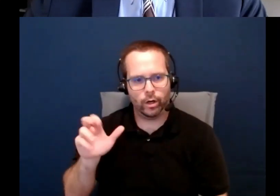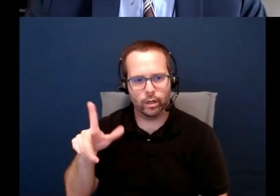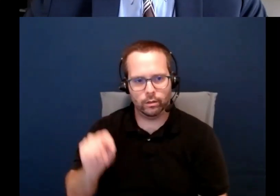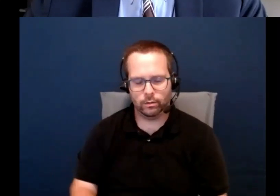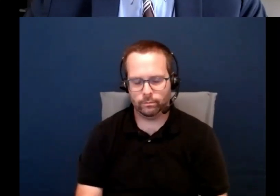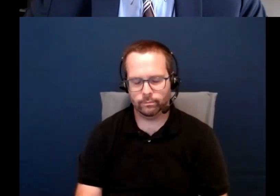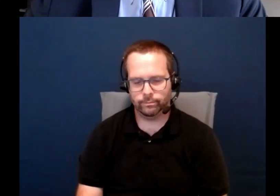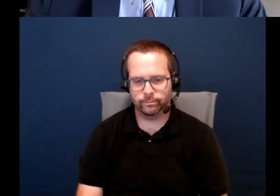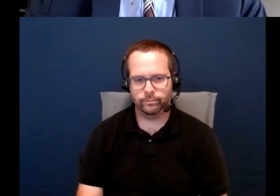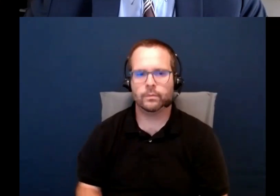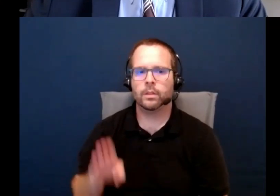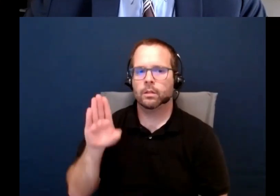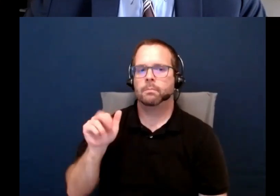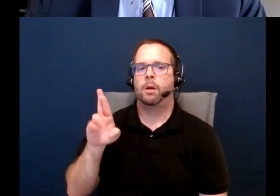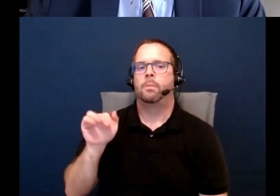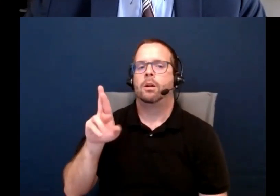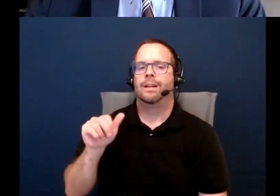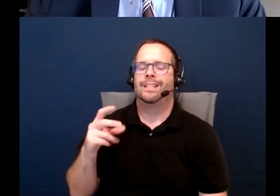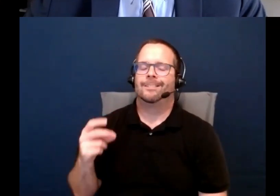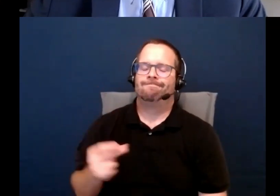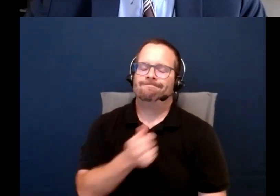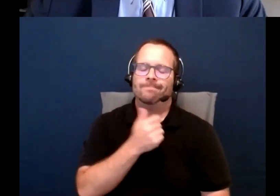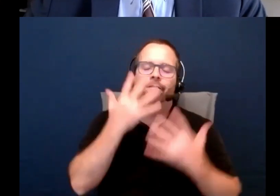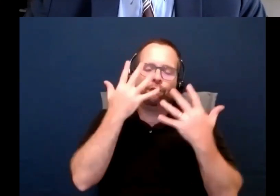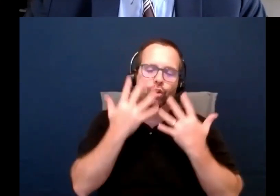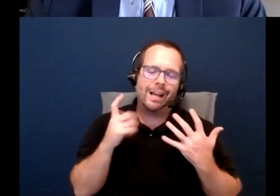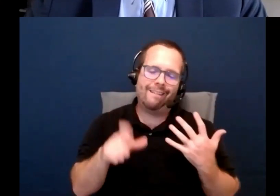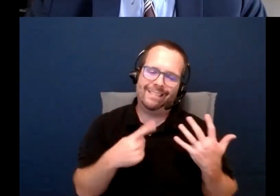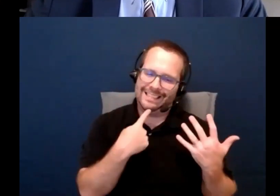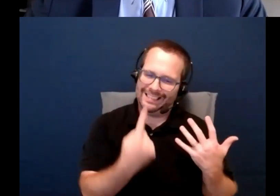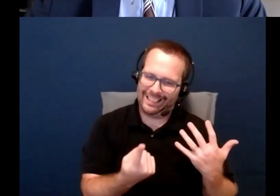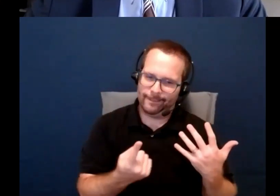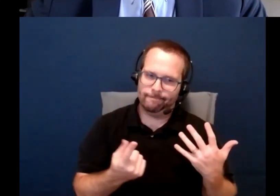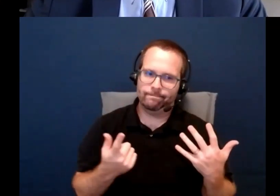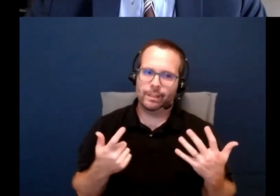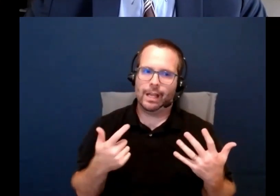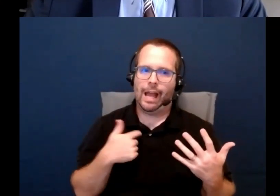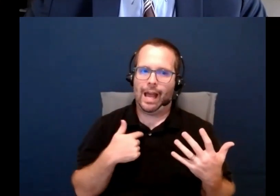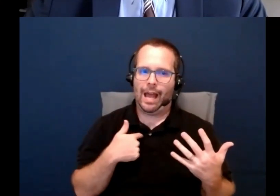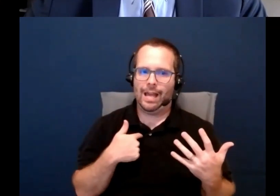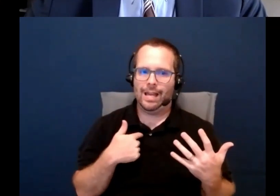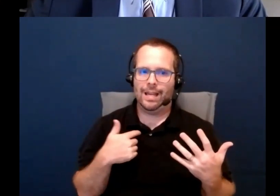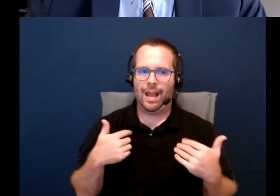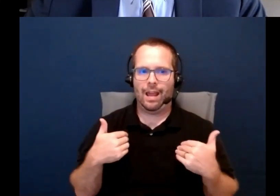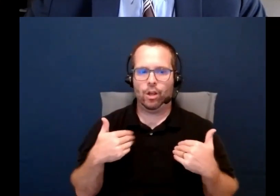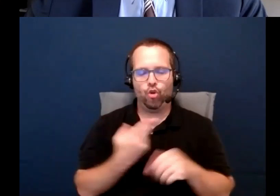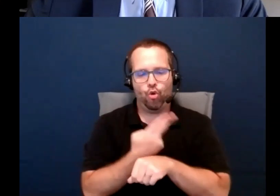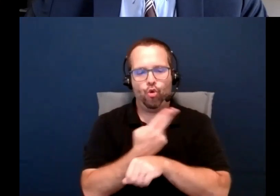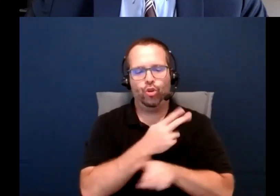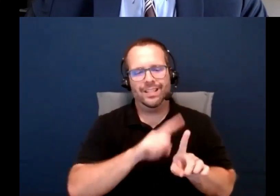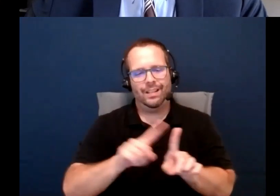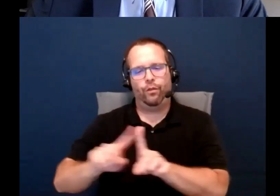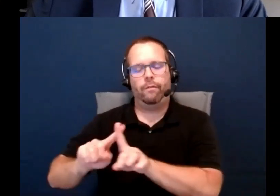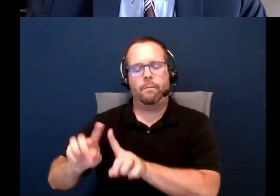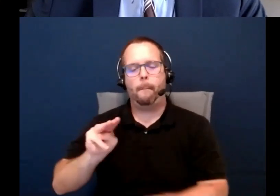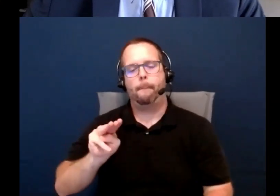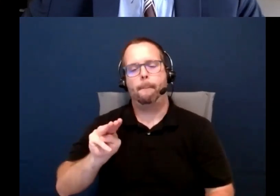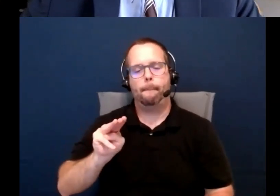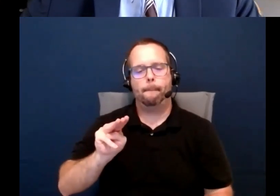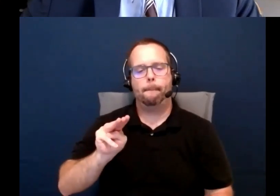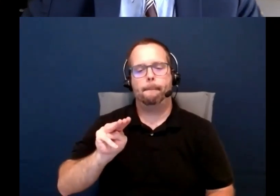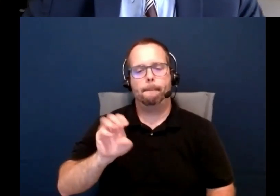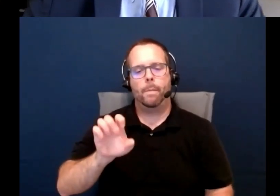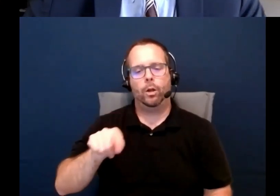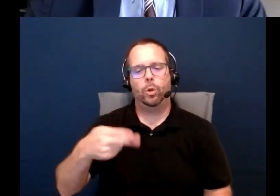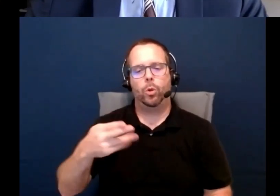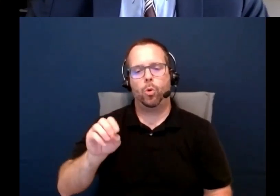with regret, I say this because I cross multiple methodologies in all of my work, but this